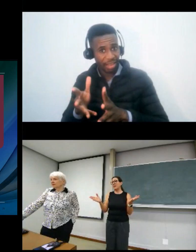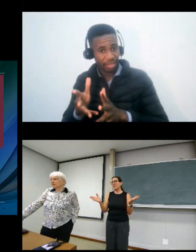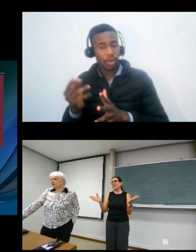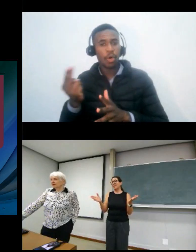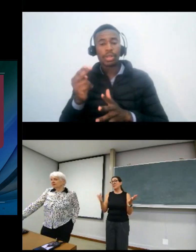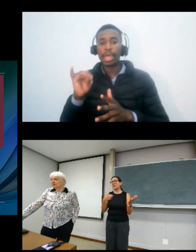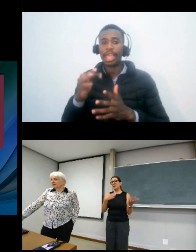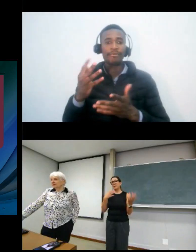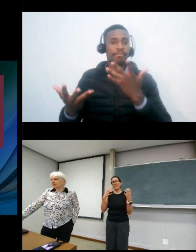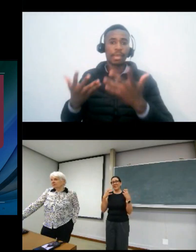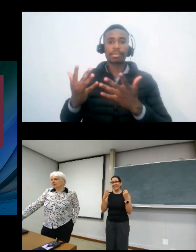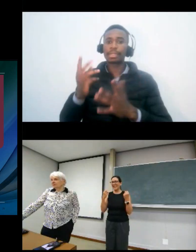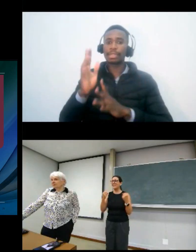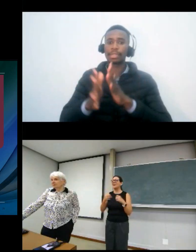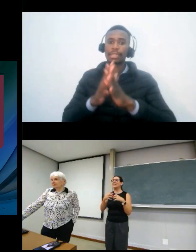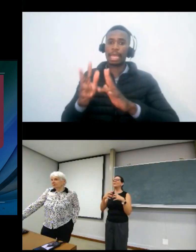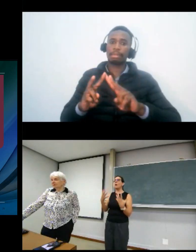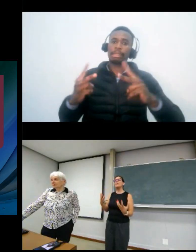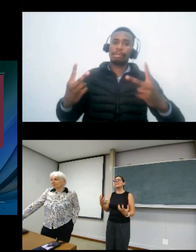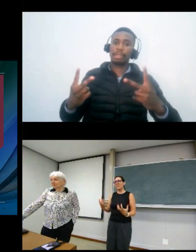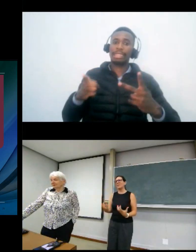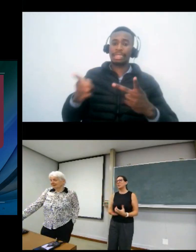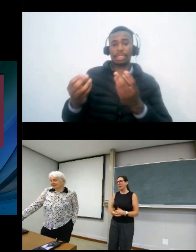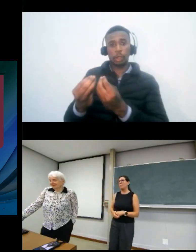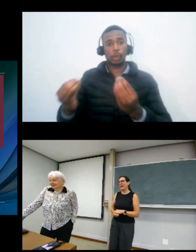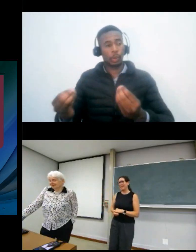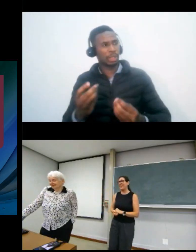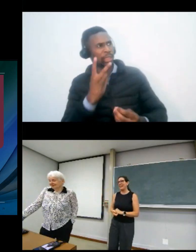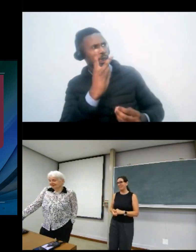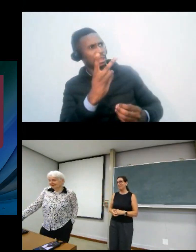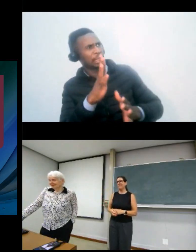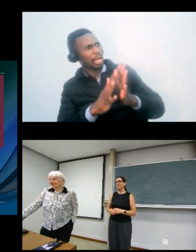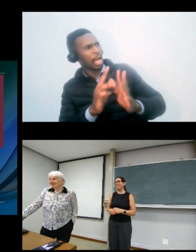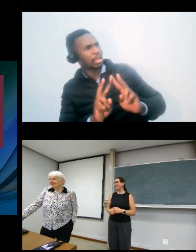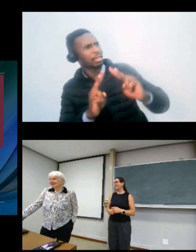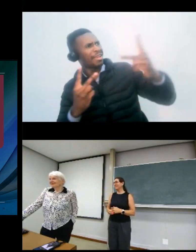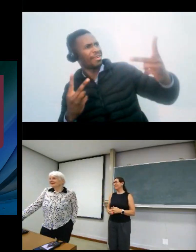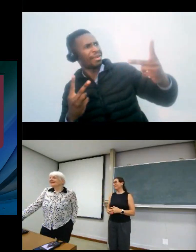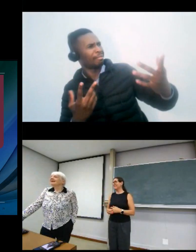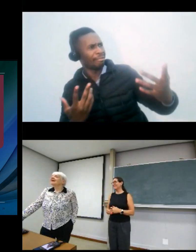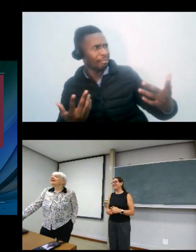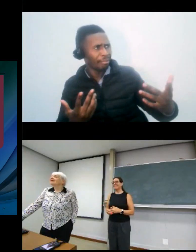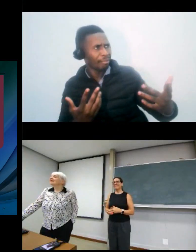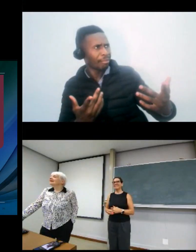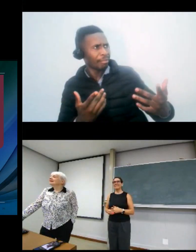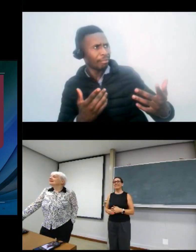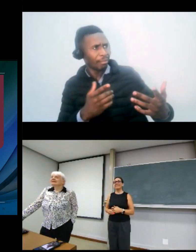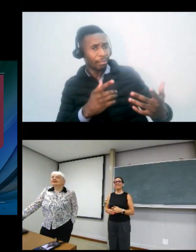Yeah. So there's an enormous amount to unpack there.